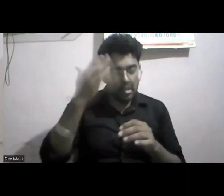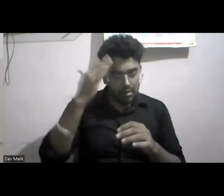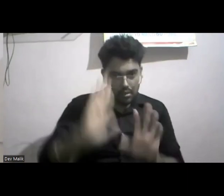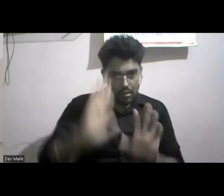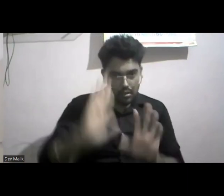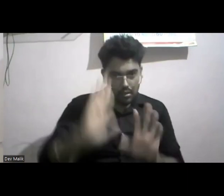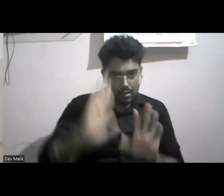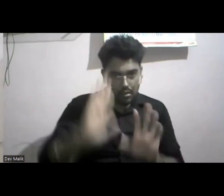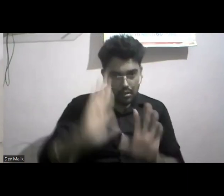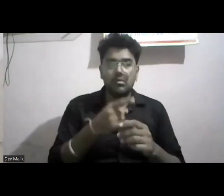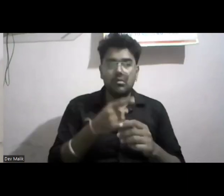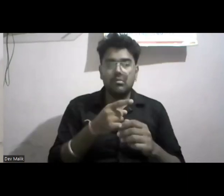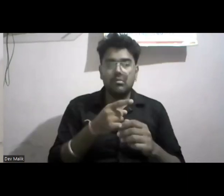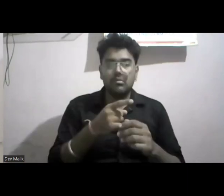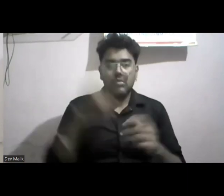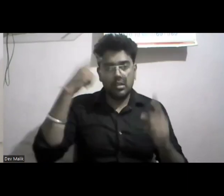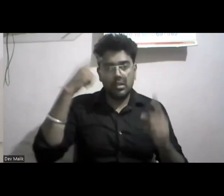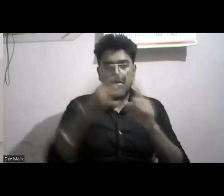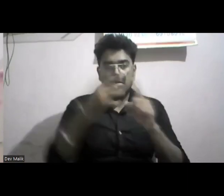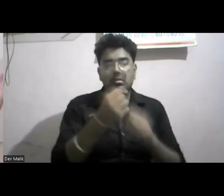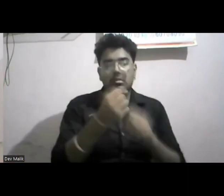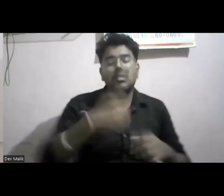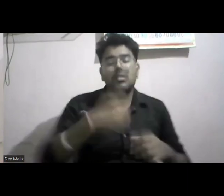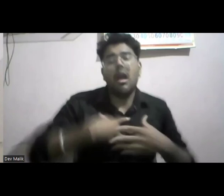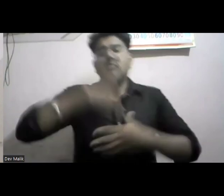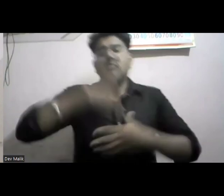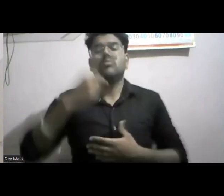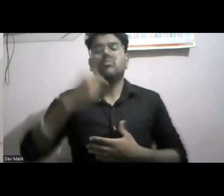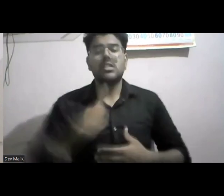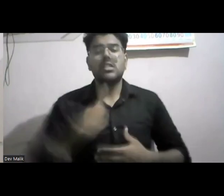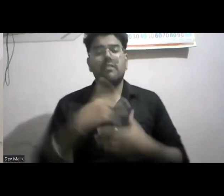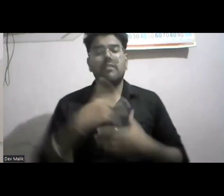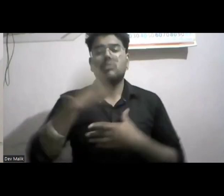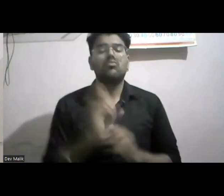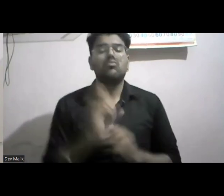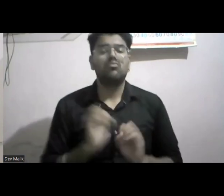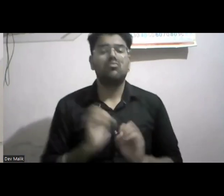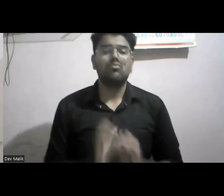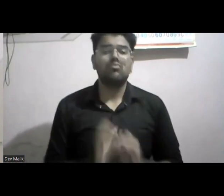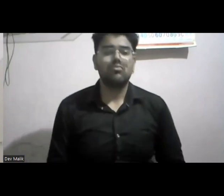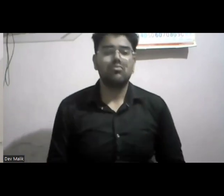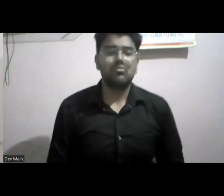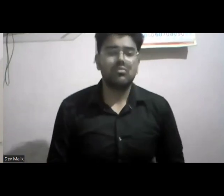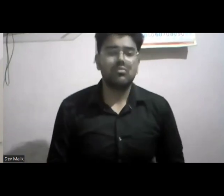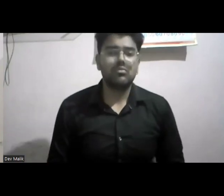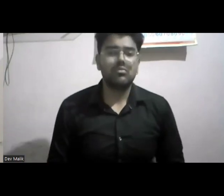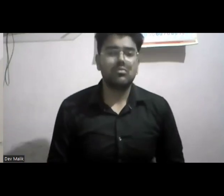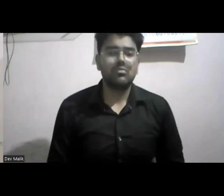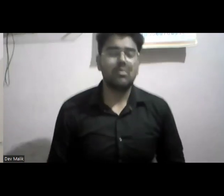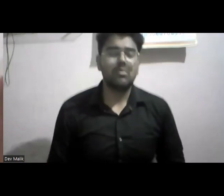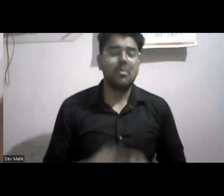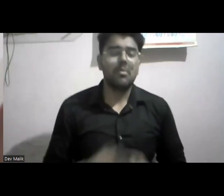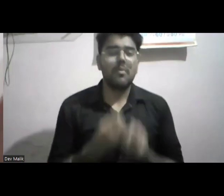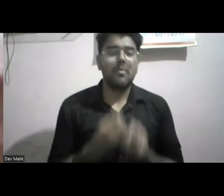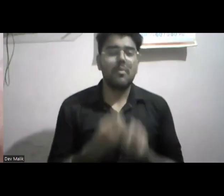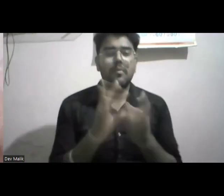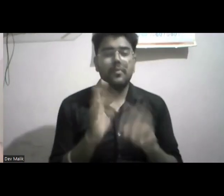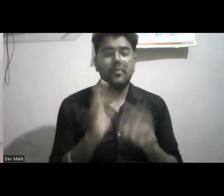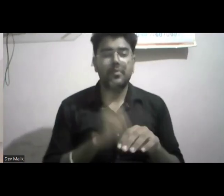they are not able to come out of it. And many times, because it is invisible, people from the